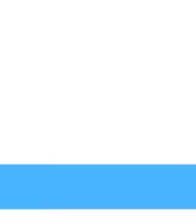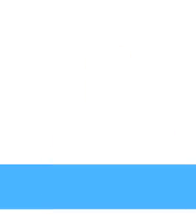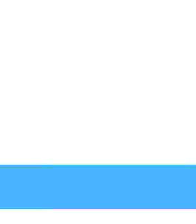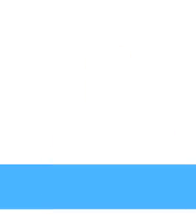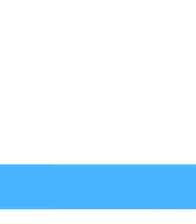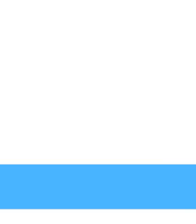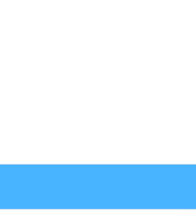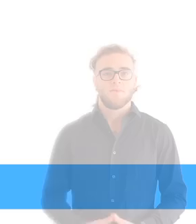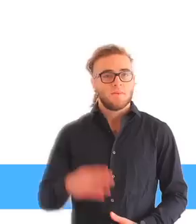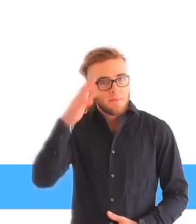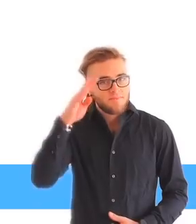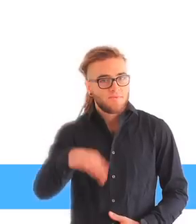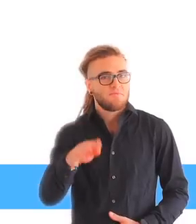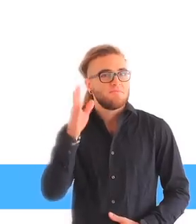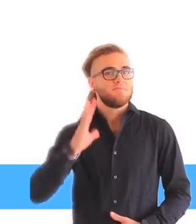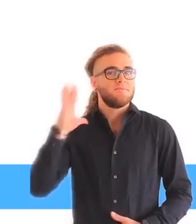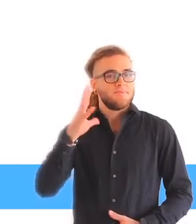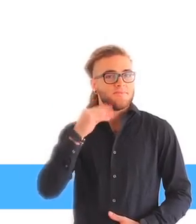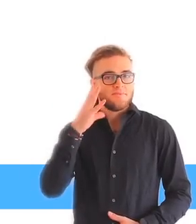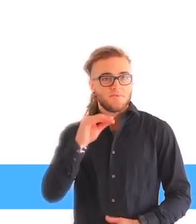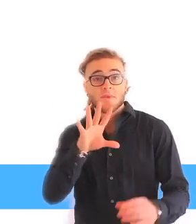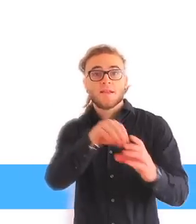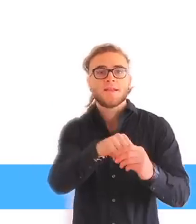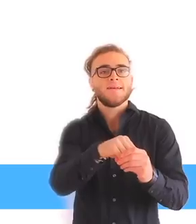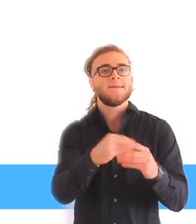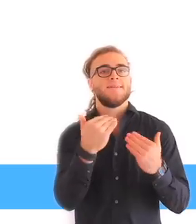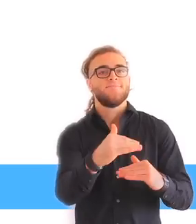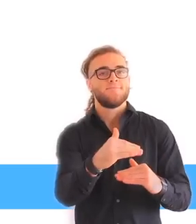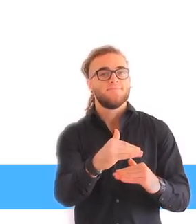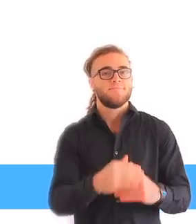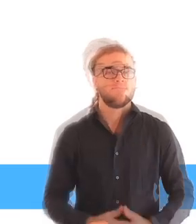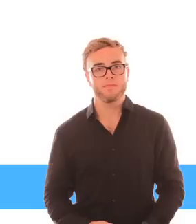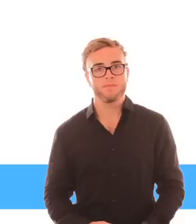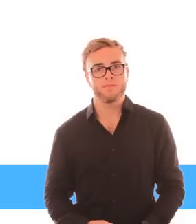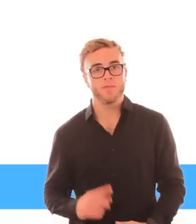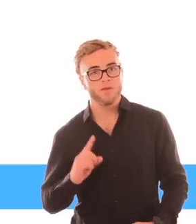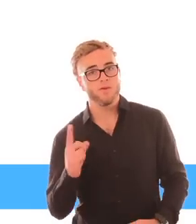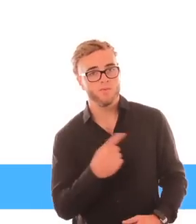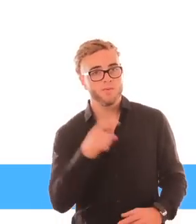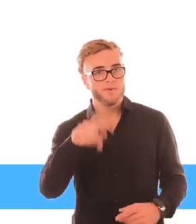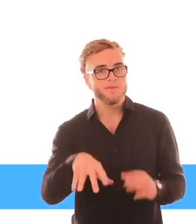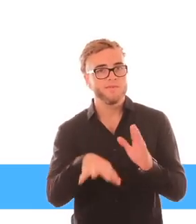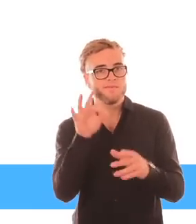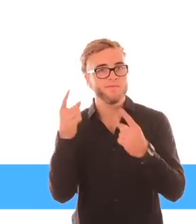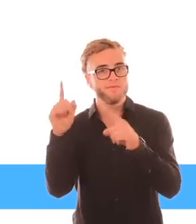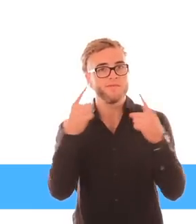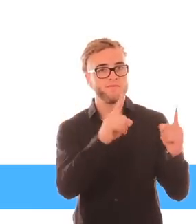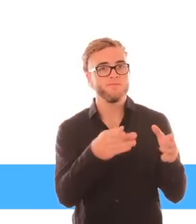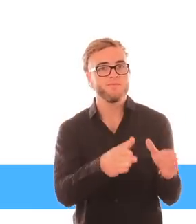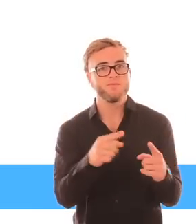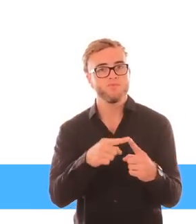print on a medicine bottle. I'm sure you found yourself in a disabling position at some point in your life. We have to